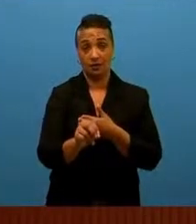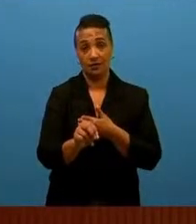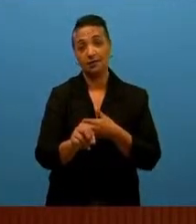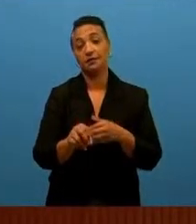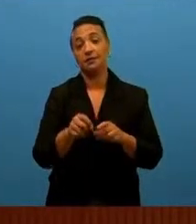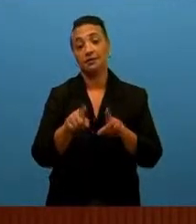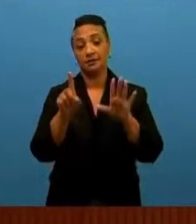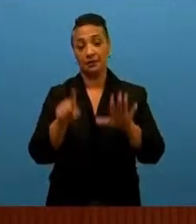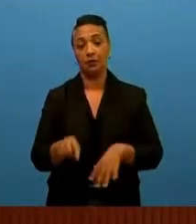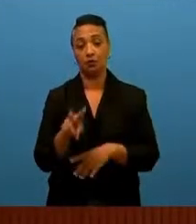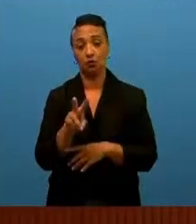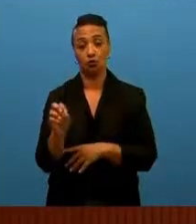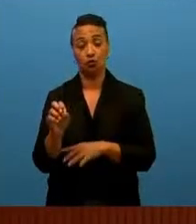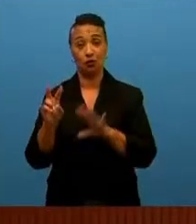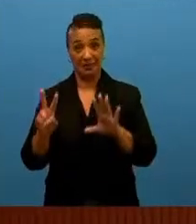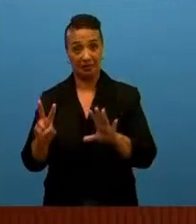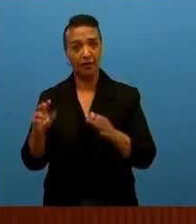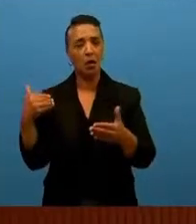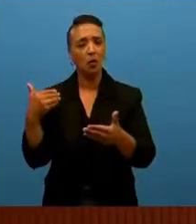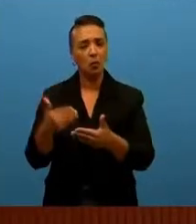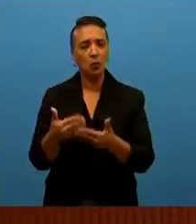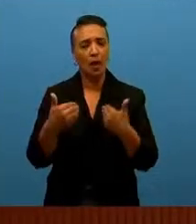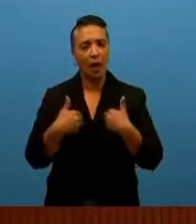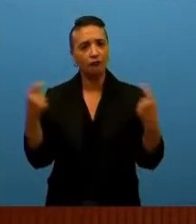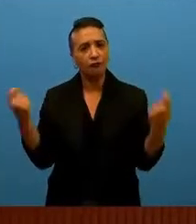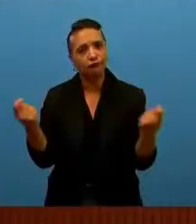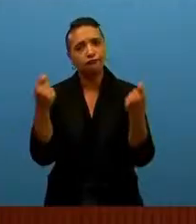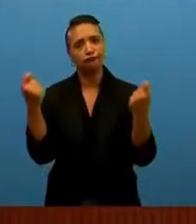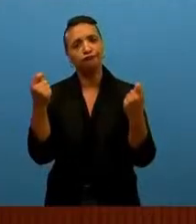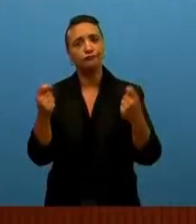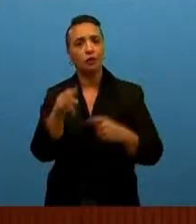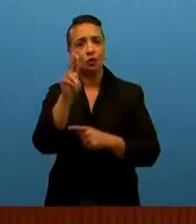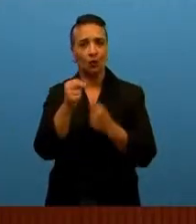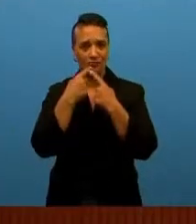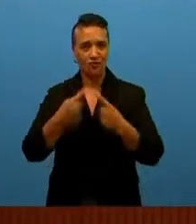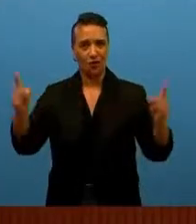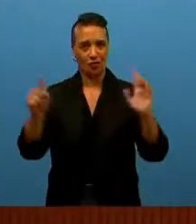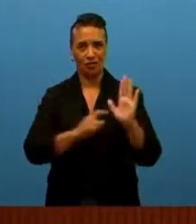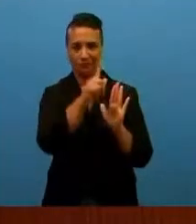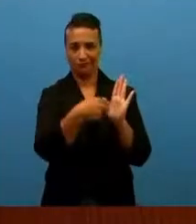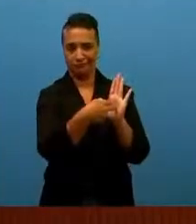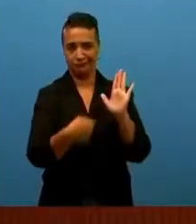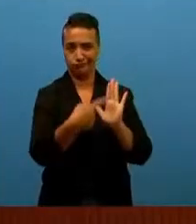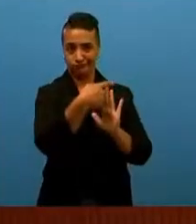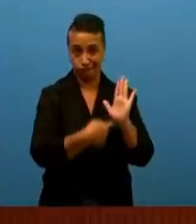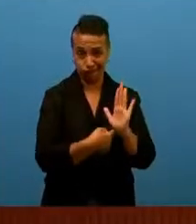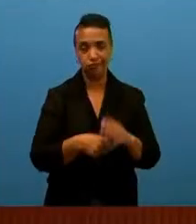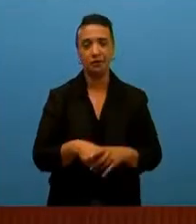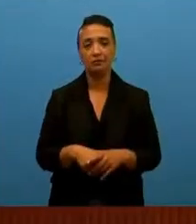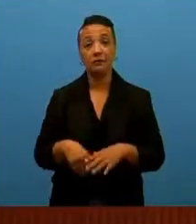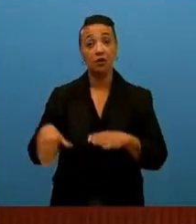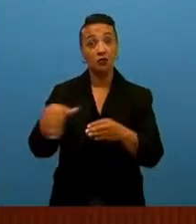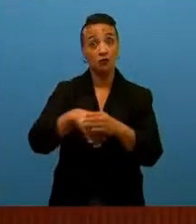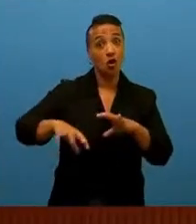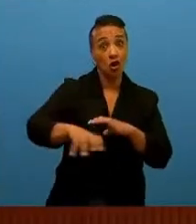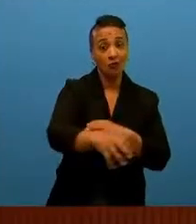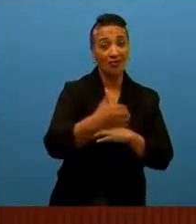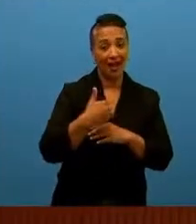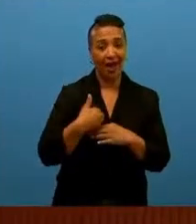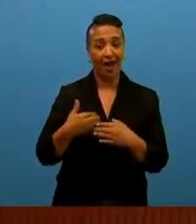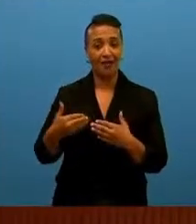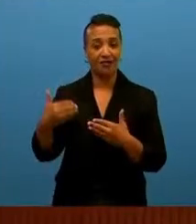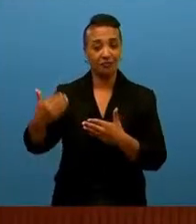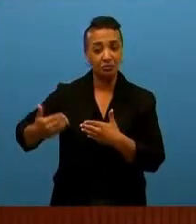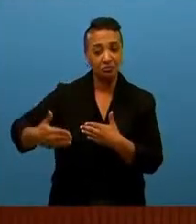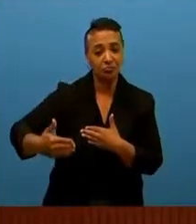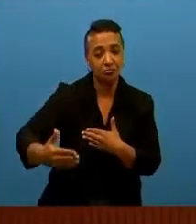2027, the 20th anniversary on the UN Declaration, states have 790 mornings to get this right. This